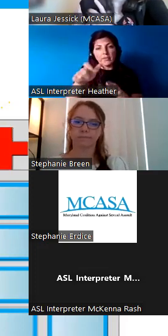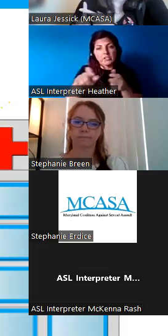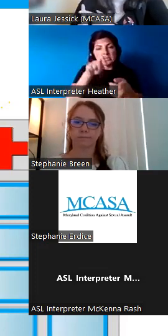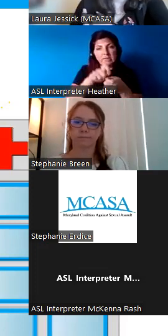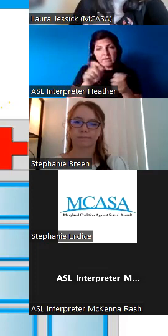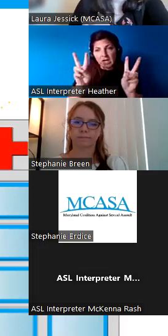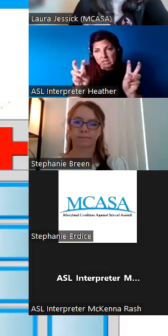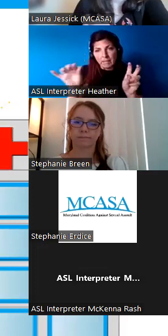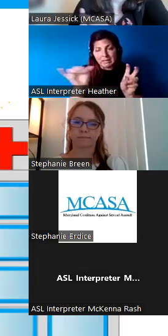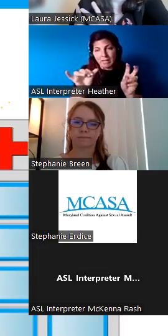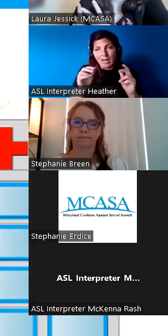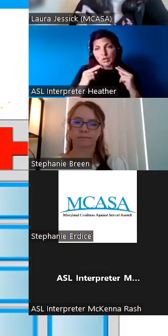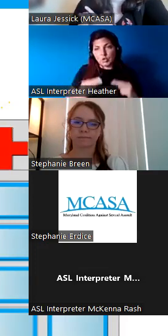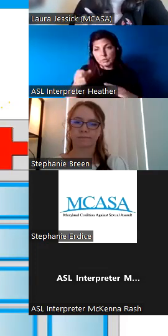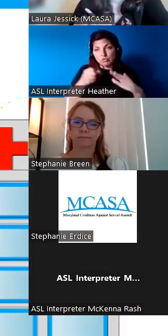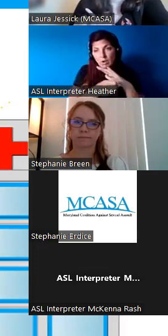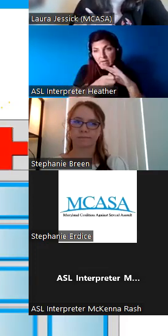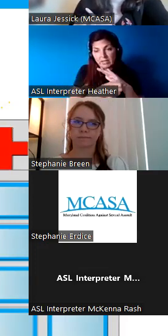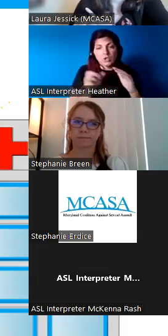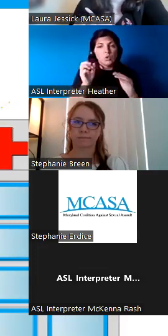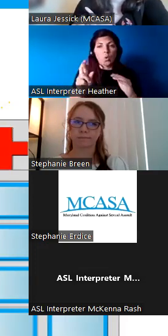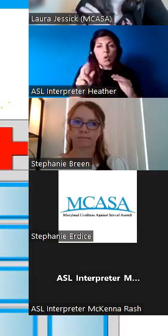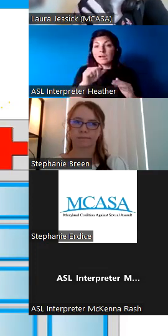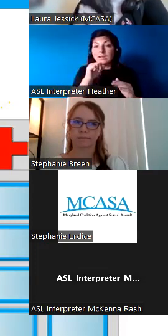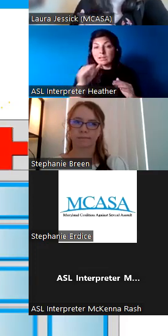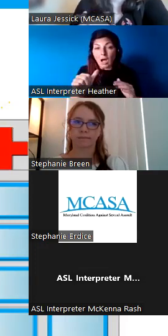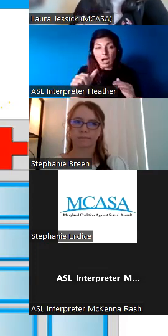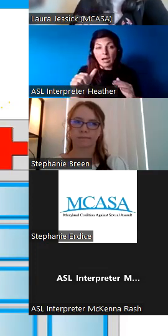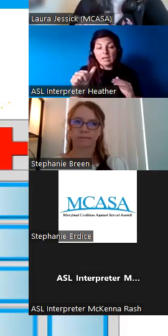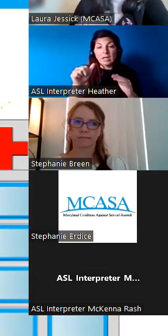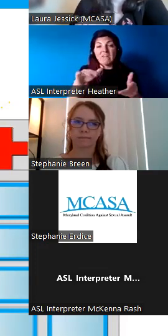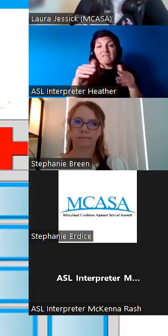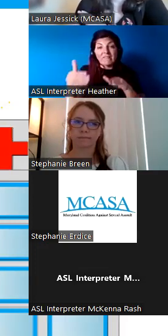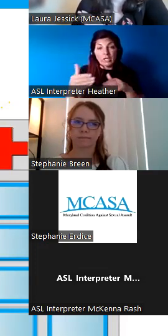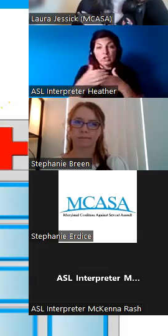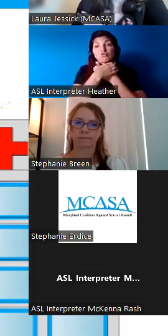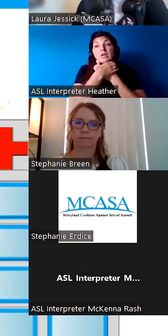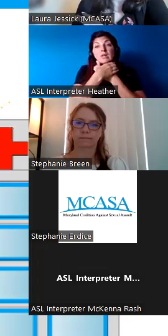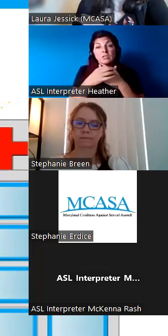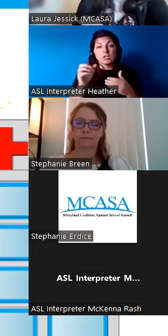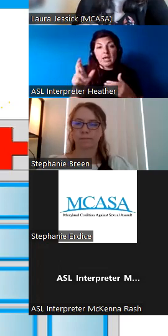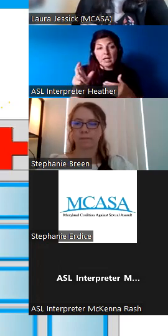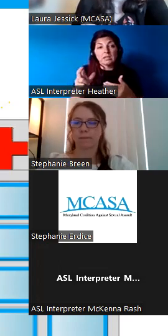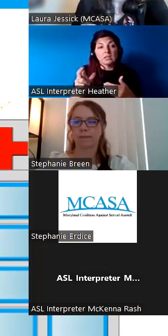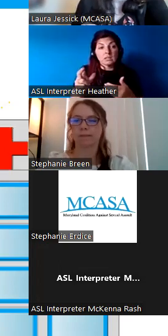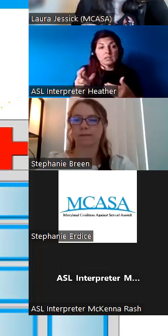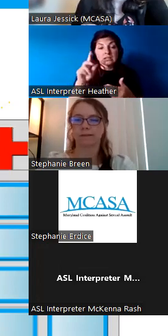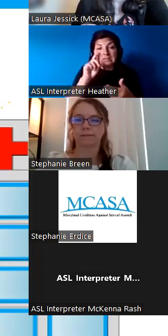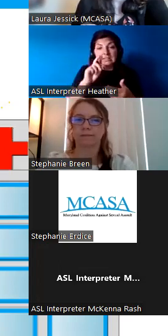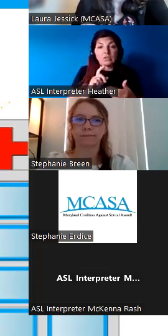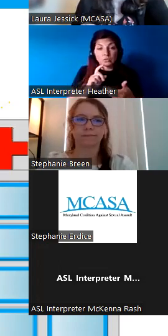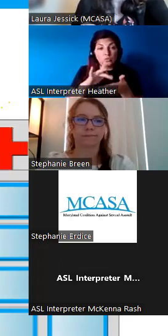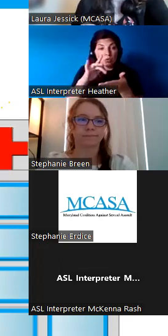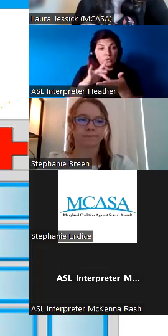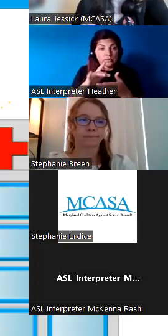maybe like human trafficking or non-fatal strangulation and drug-facilitated sexual assault.